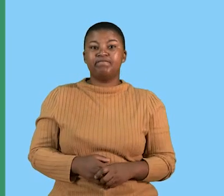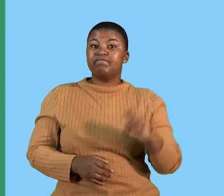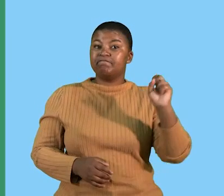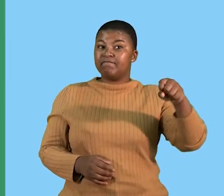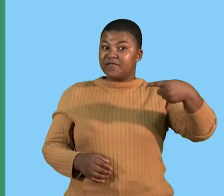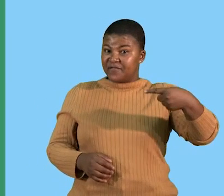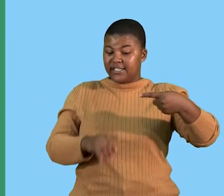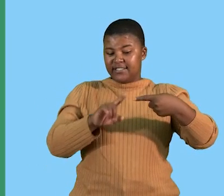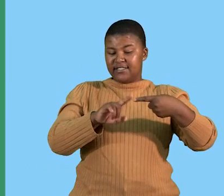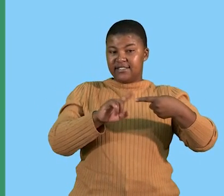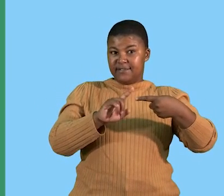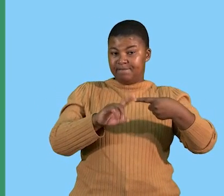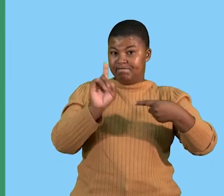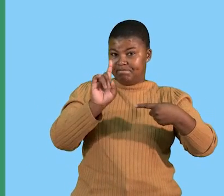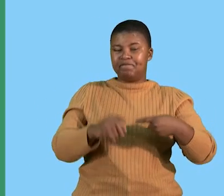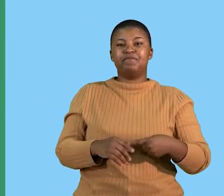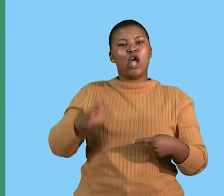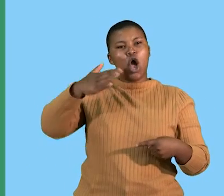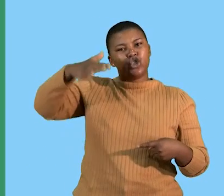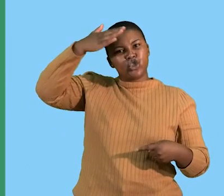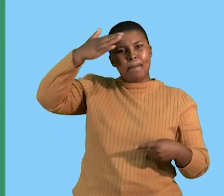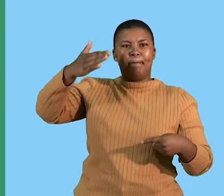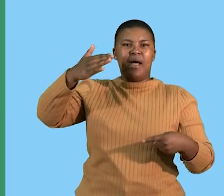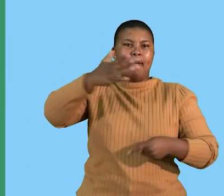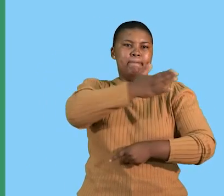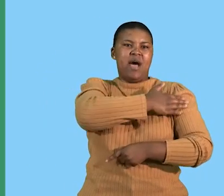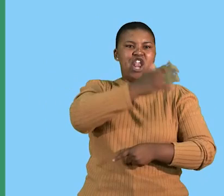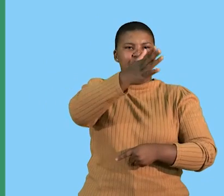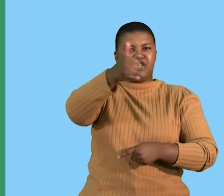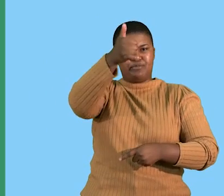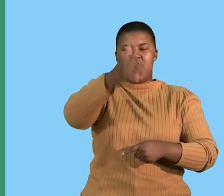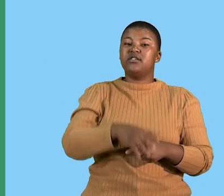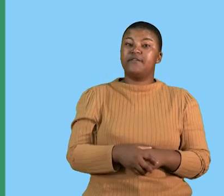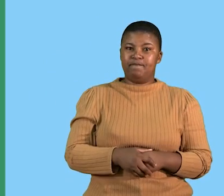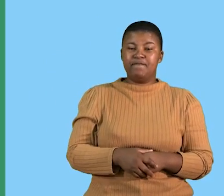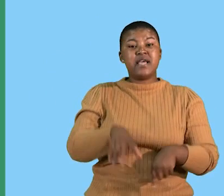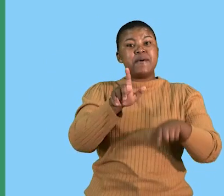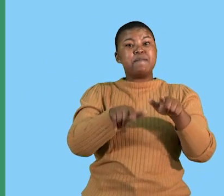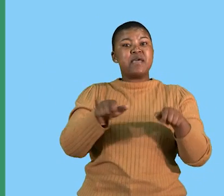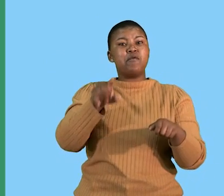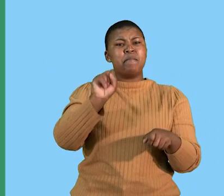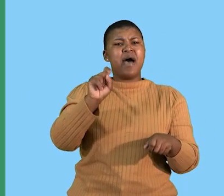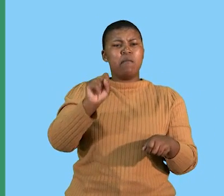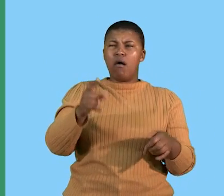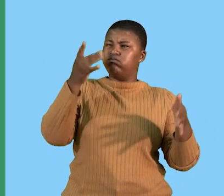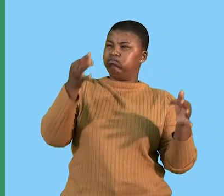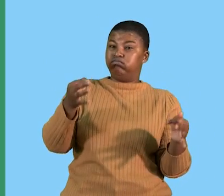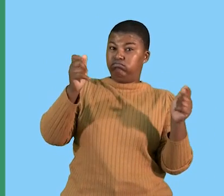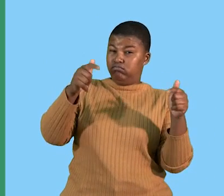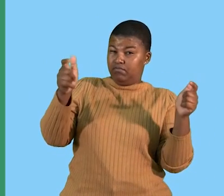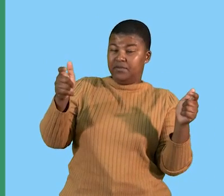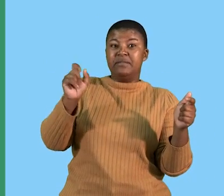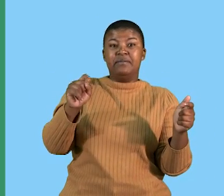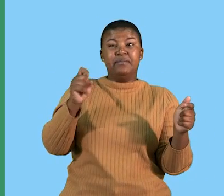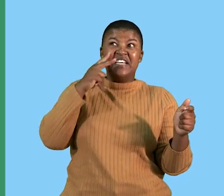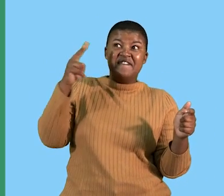So the first level of management is our top management. It is the people that will make the big